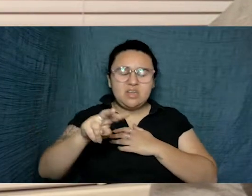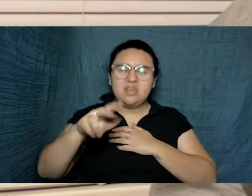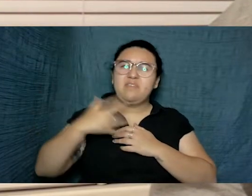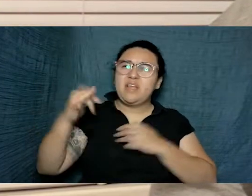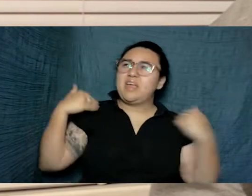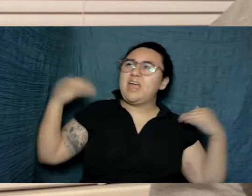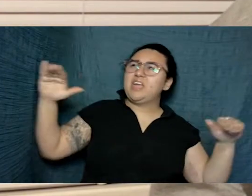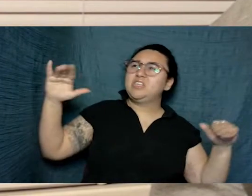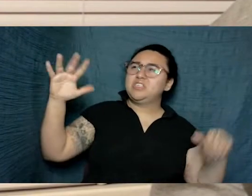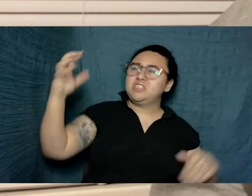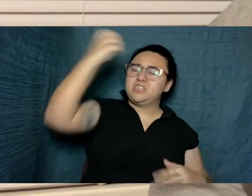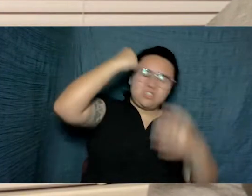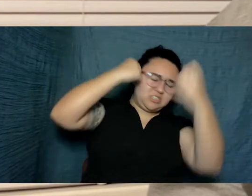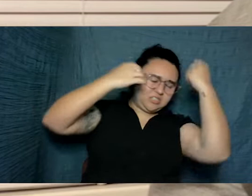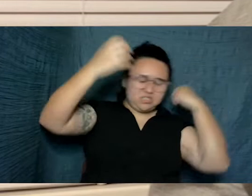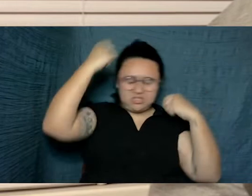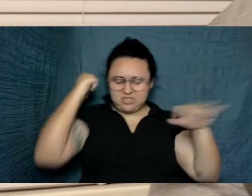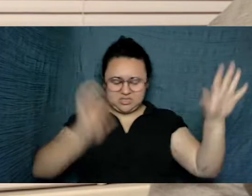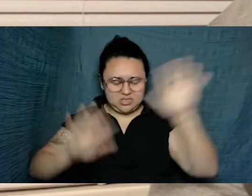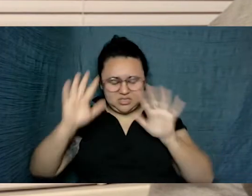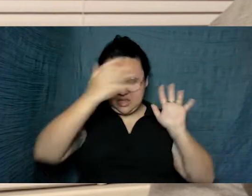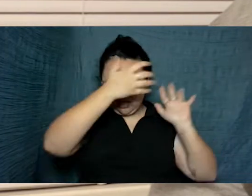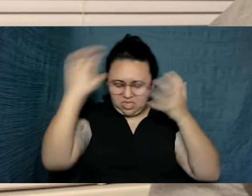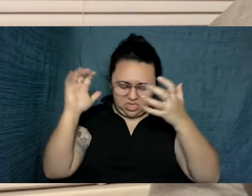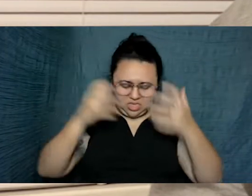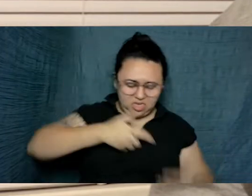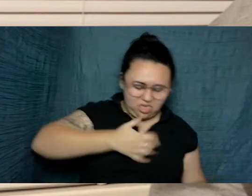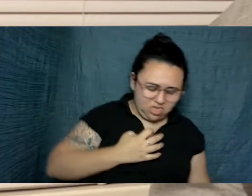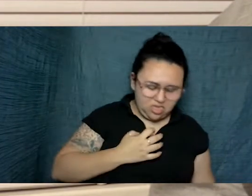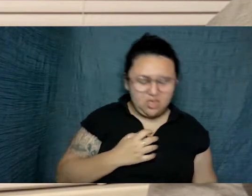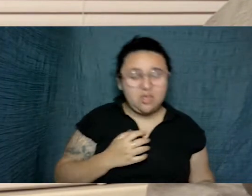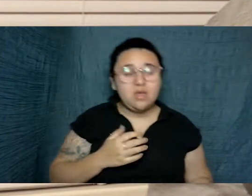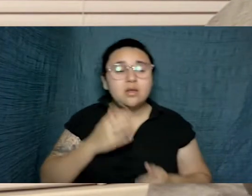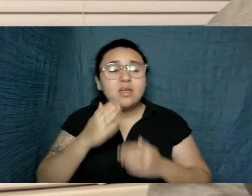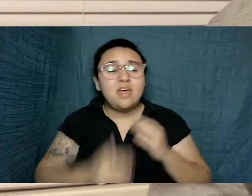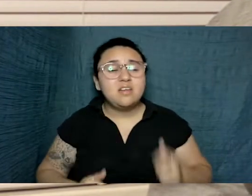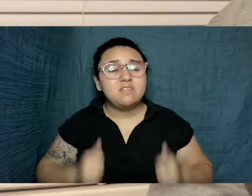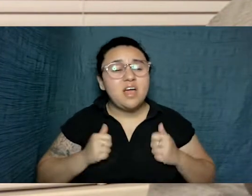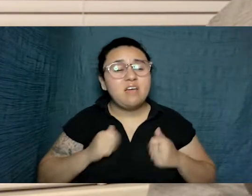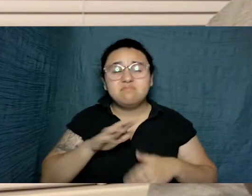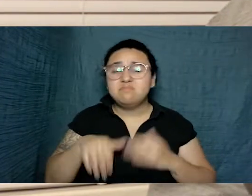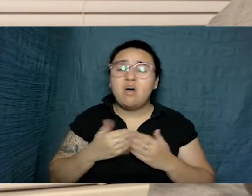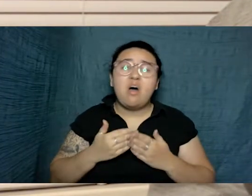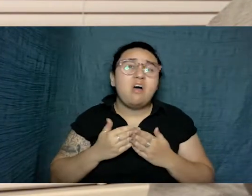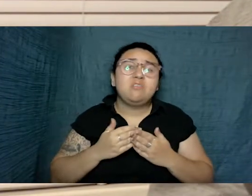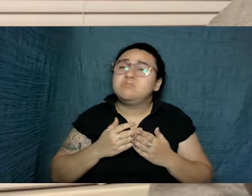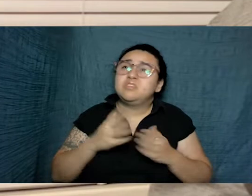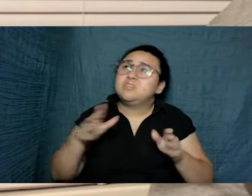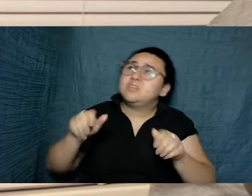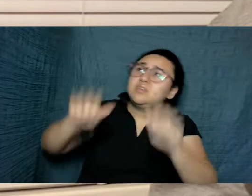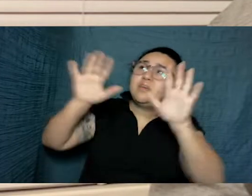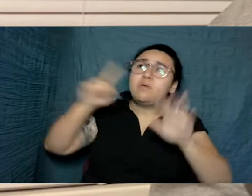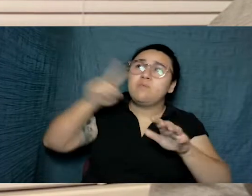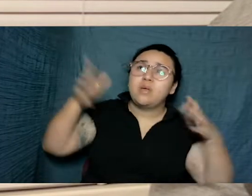on my brain, white hot. In the end, we're all just an angel feed. Our father said that at the funeral to